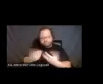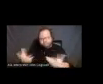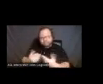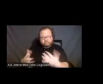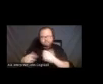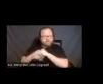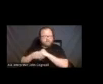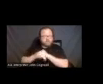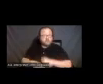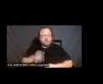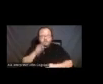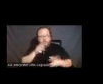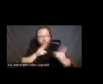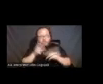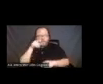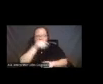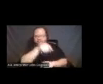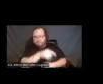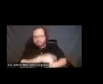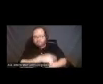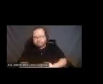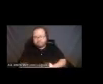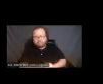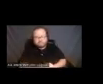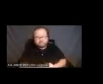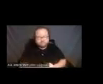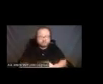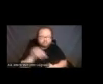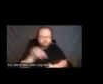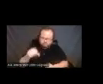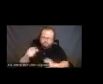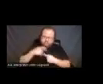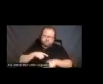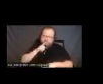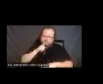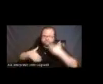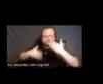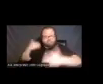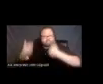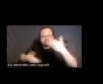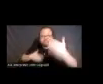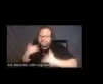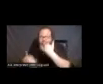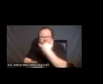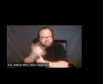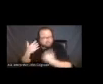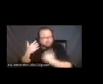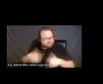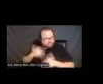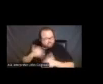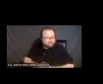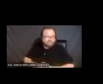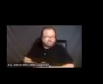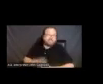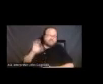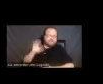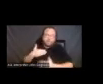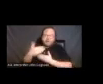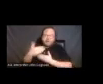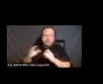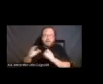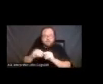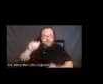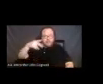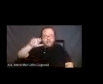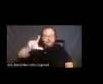And we are getting ready for this, Tana. Yes, we are. We are just moving along today. Our next meeting is